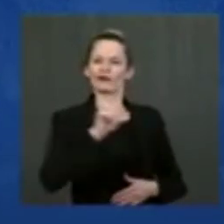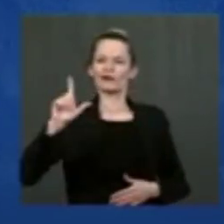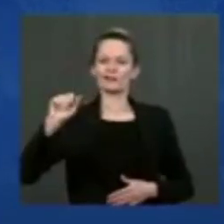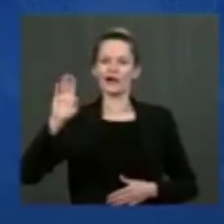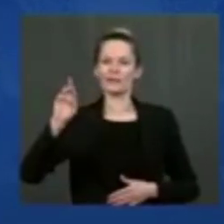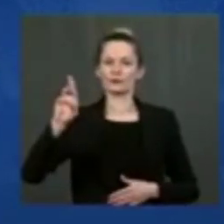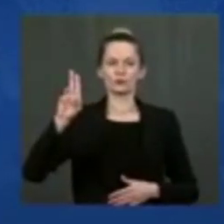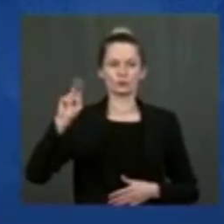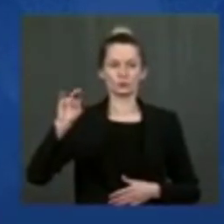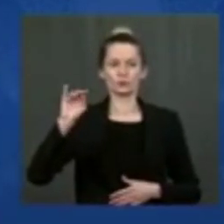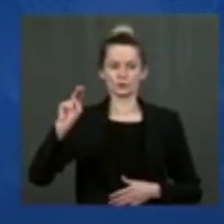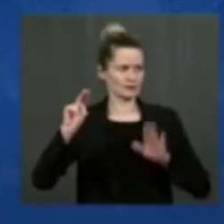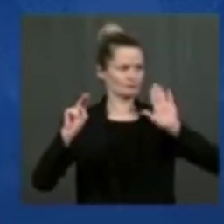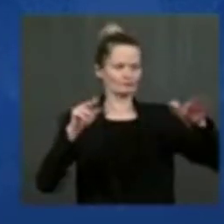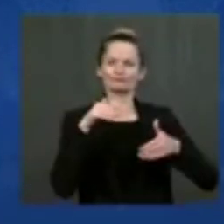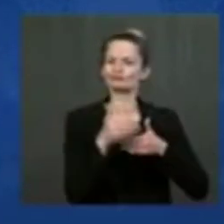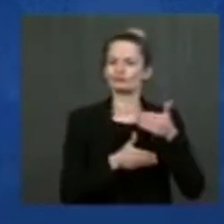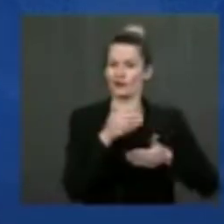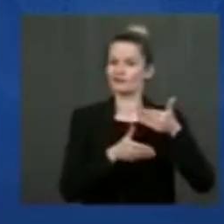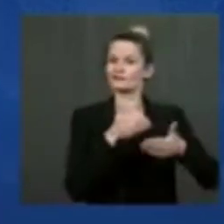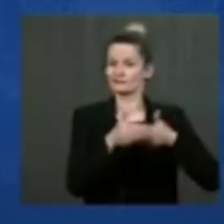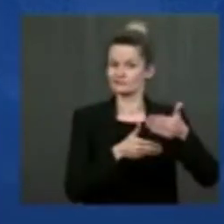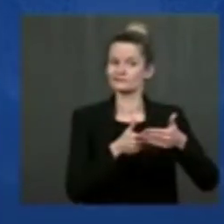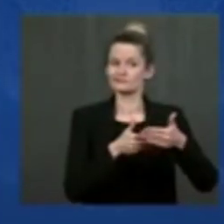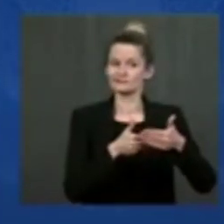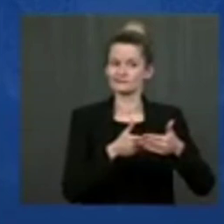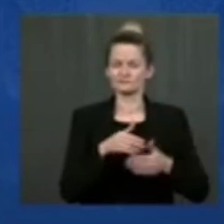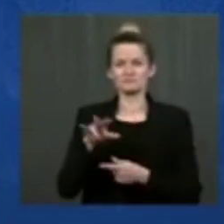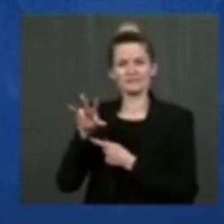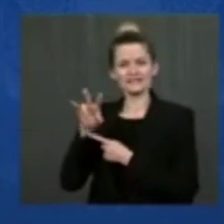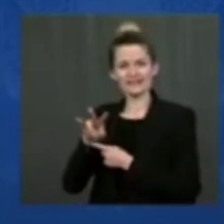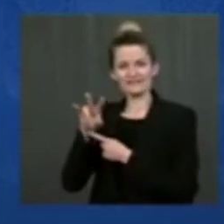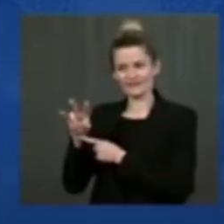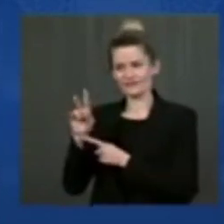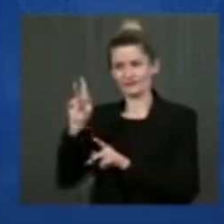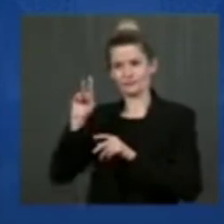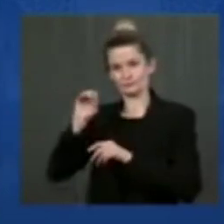of young people, which is the most encouraging, support labor unions.